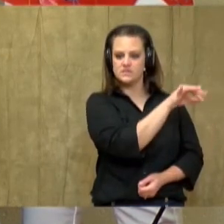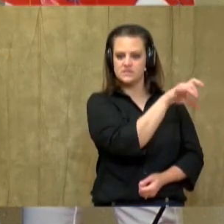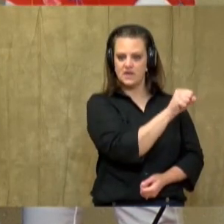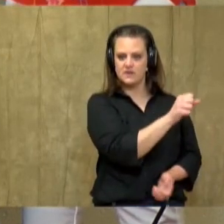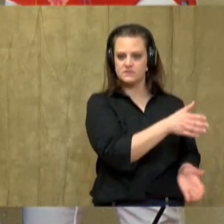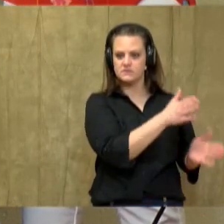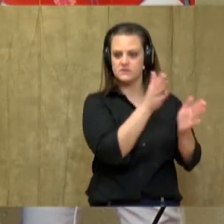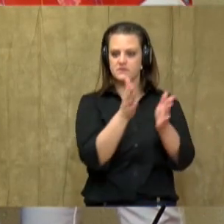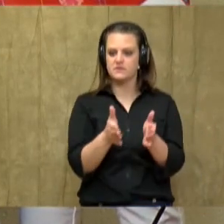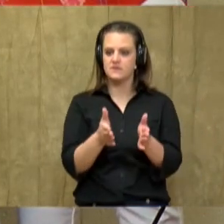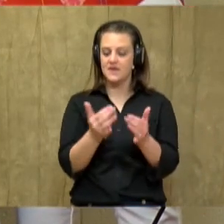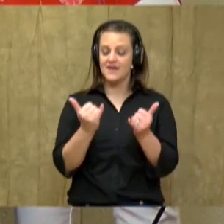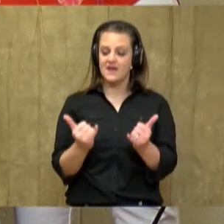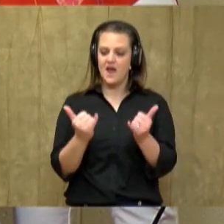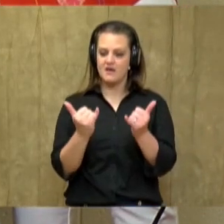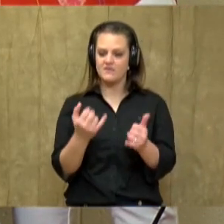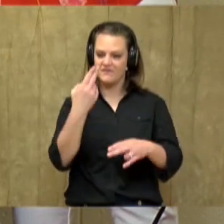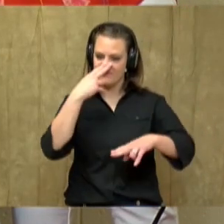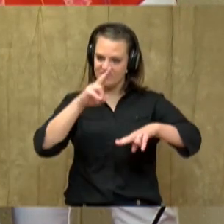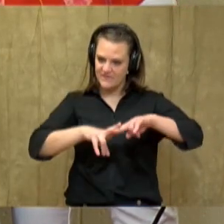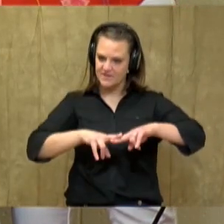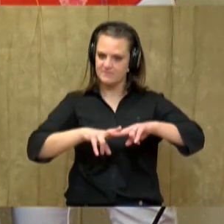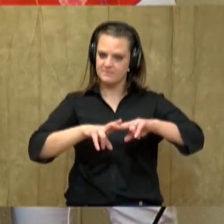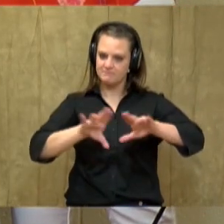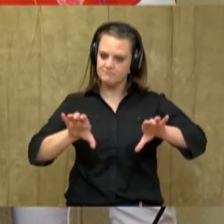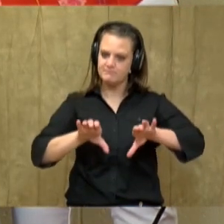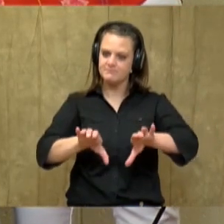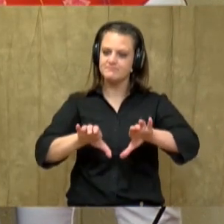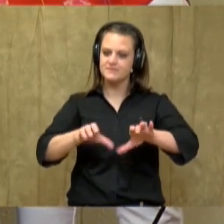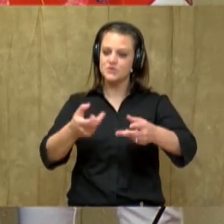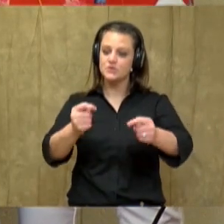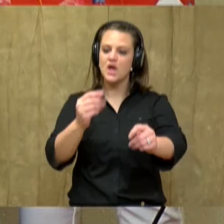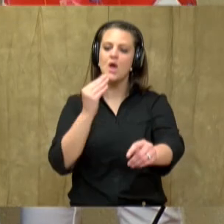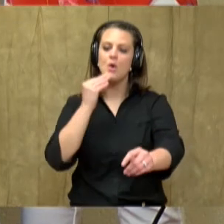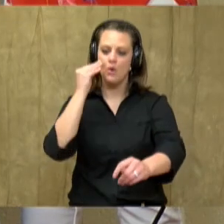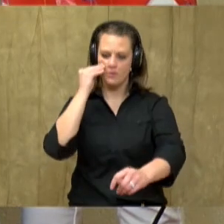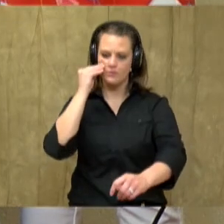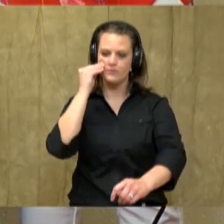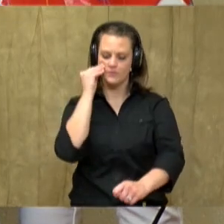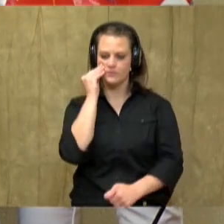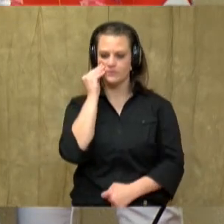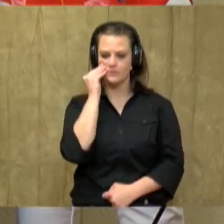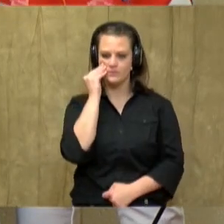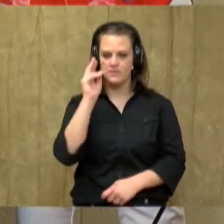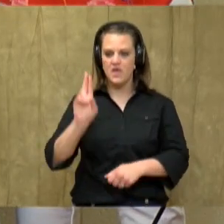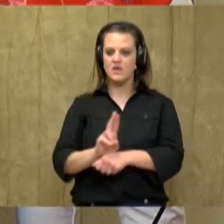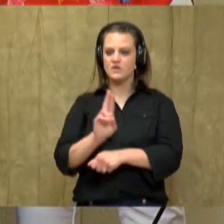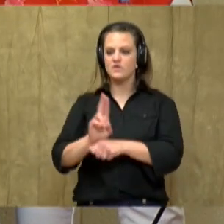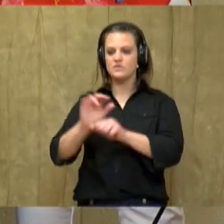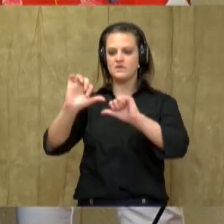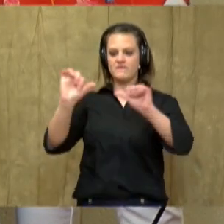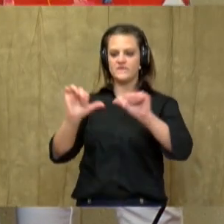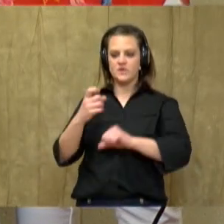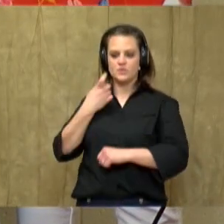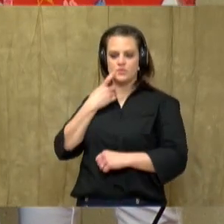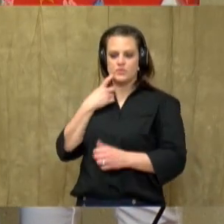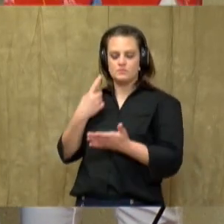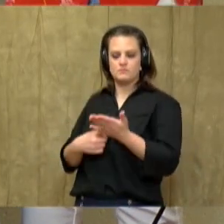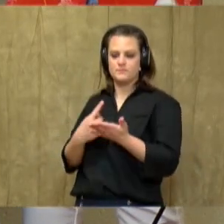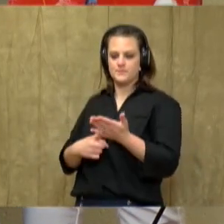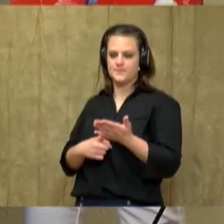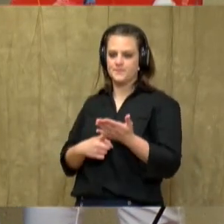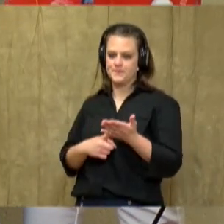right. So I have a fun activity for you to try at home, guys, using the figures that we talked about